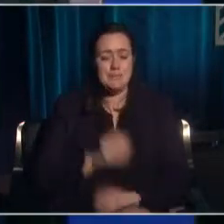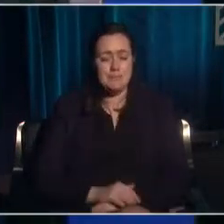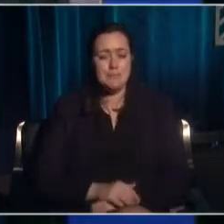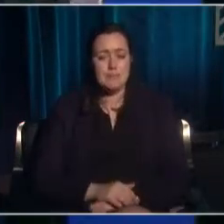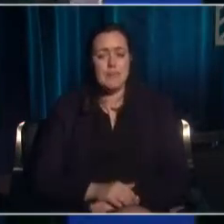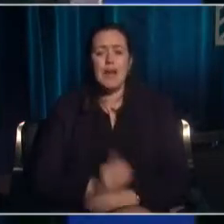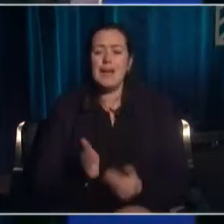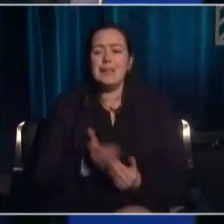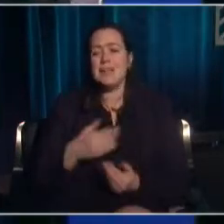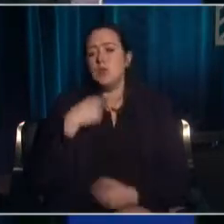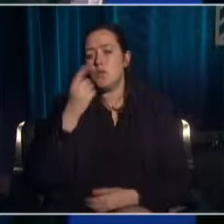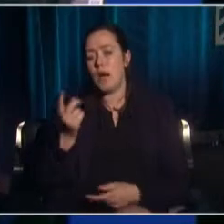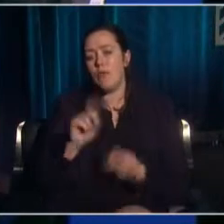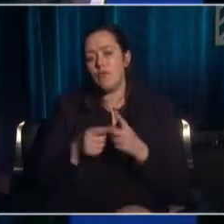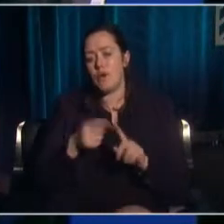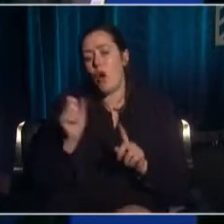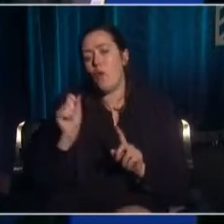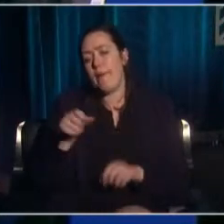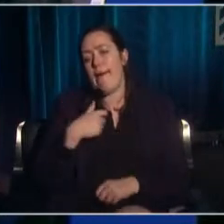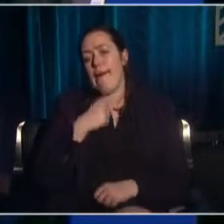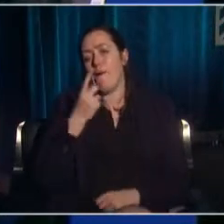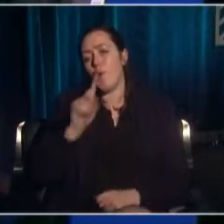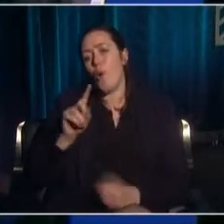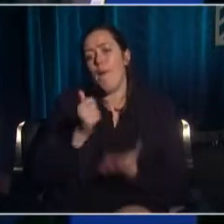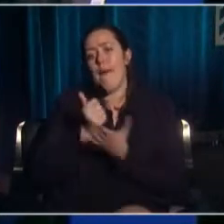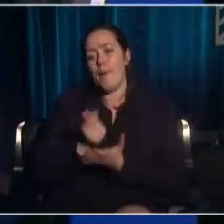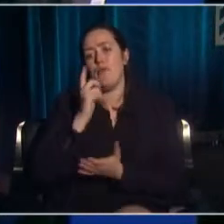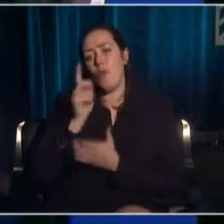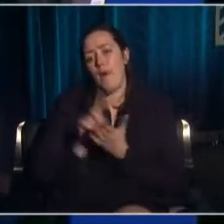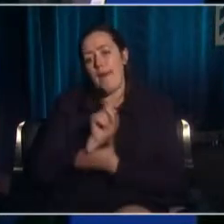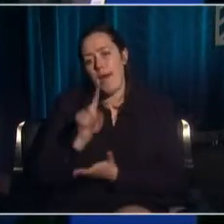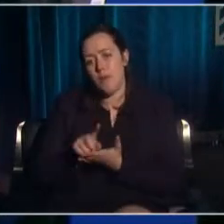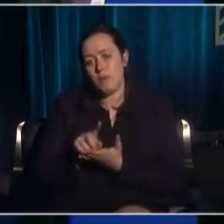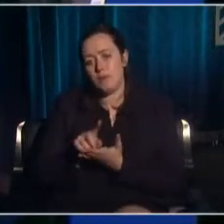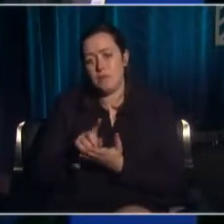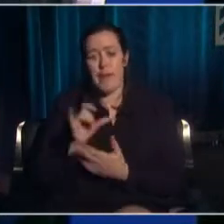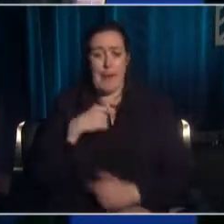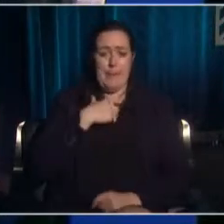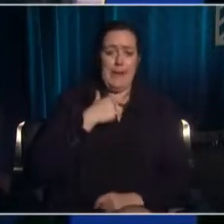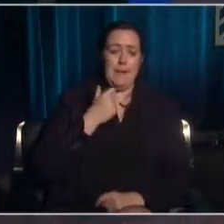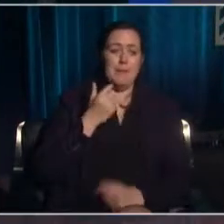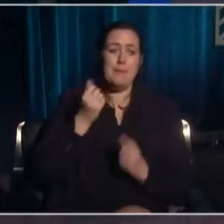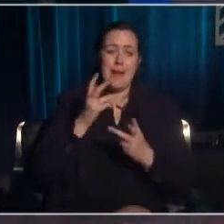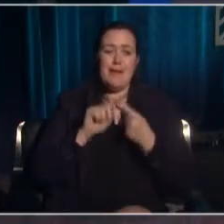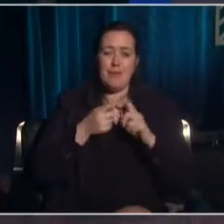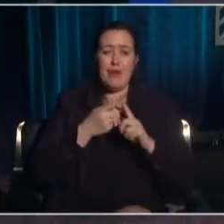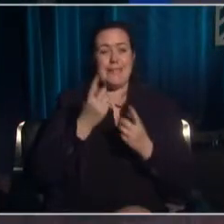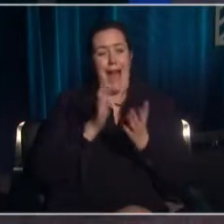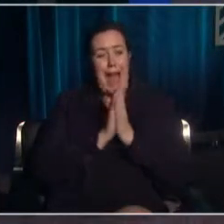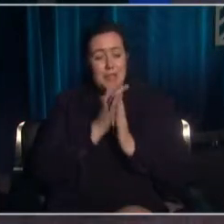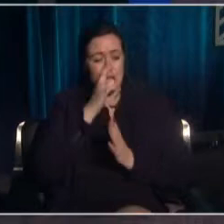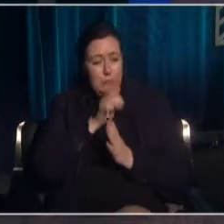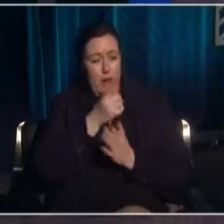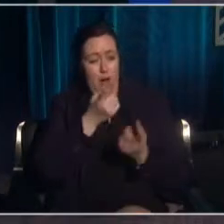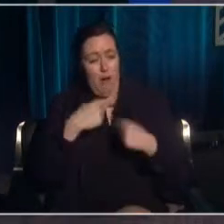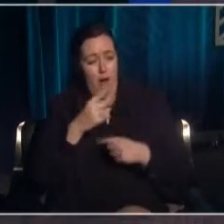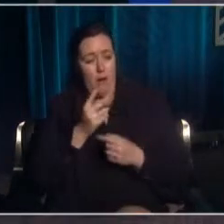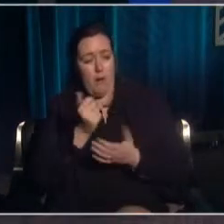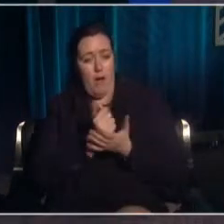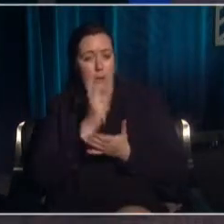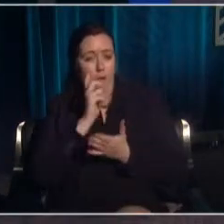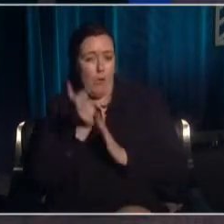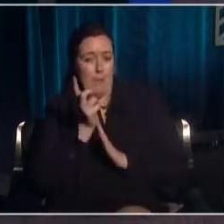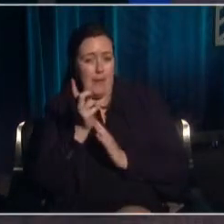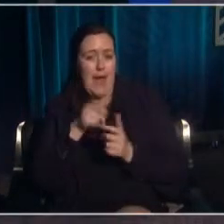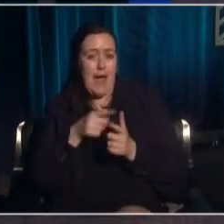to a friend, sure, I'll come around and help you for an hour. And if you're anything like me, you've got a lot of friends who say, can you come and help just for a minute? And you're there for the entire